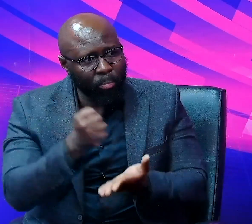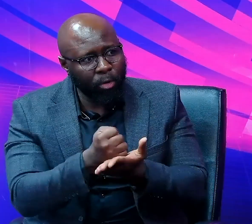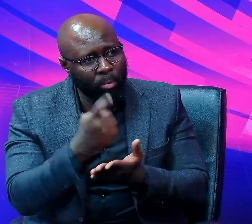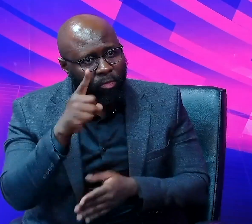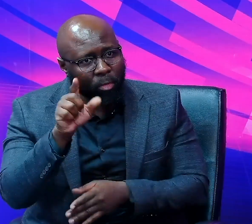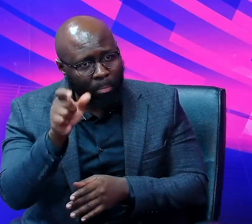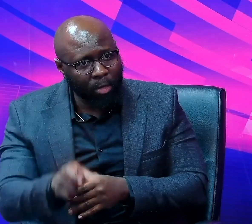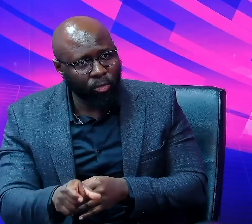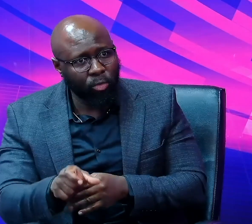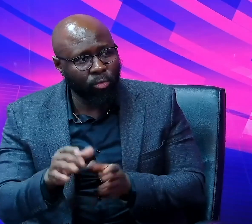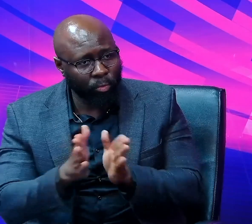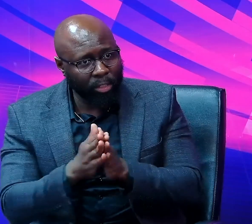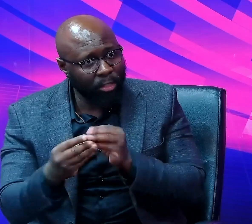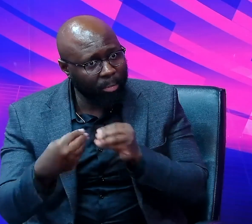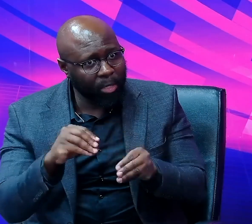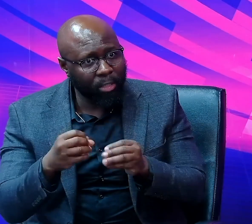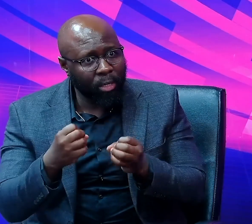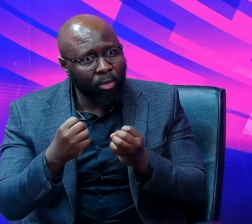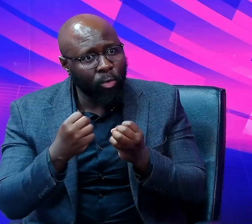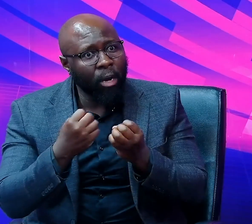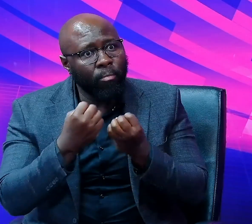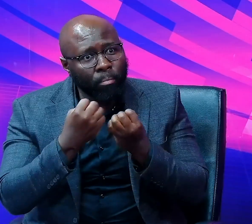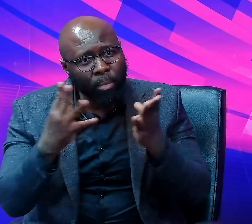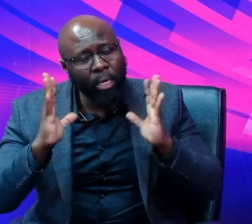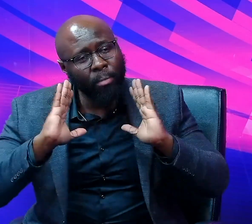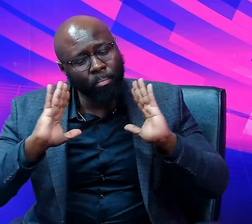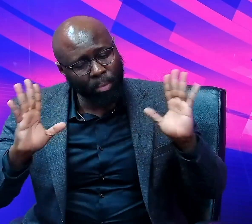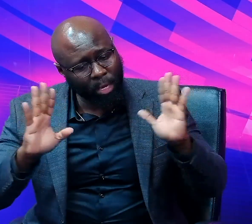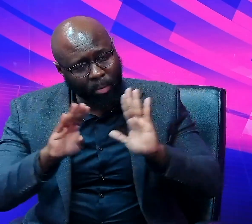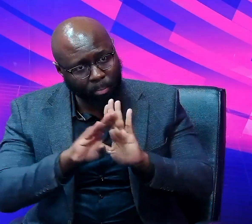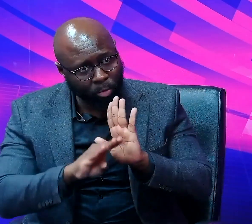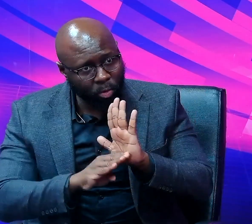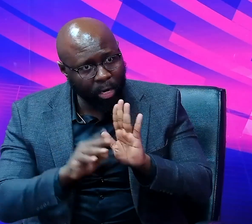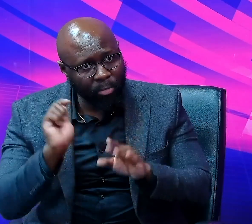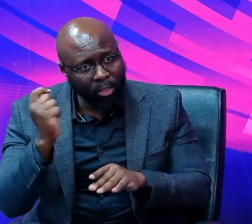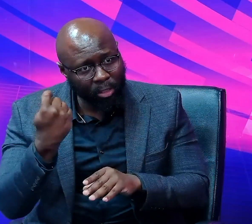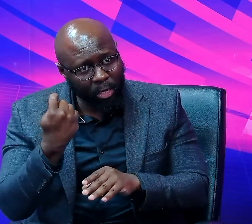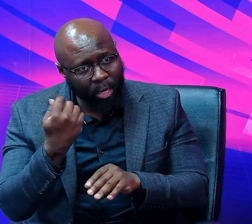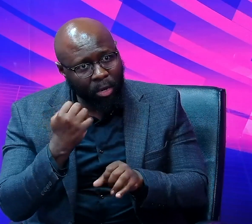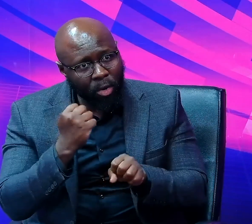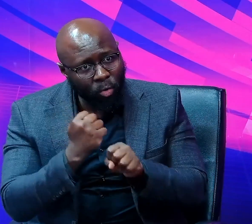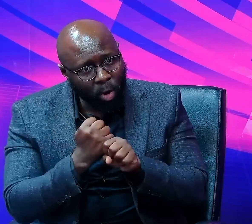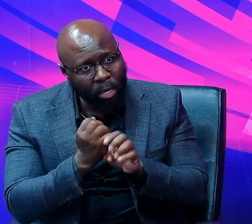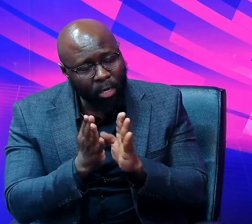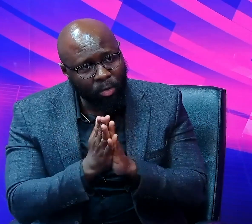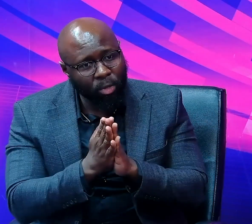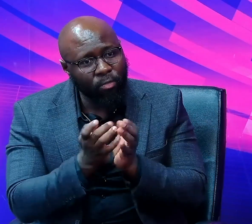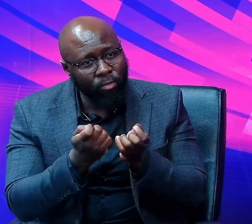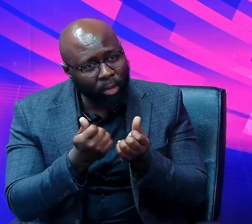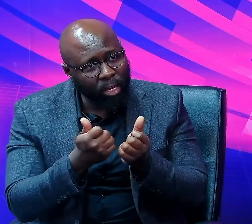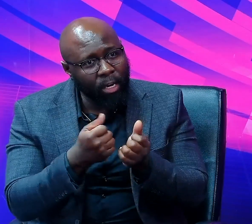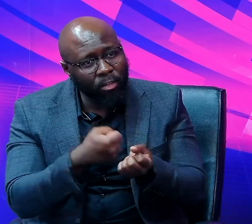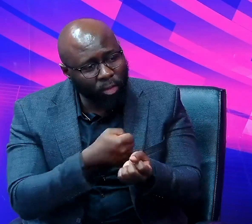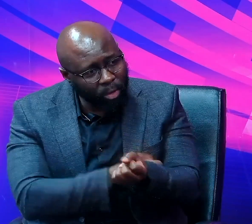biggest champions of employing persons with disabilities, because we have the biggest program in